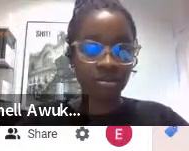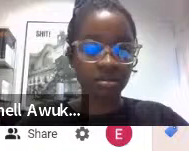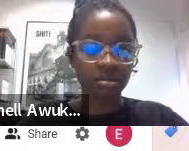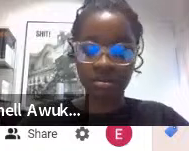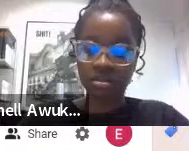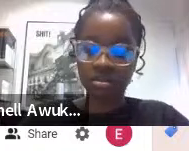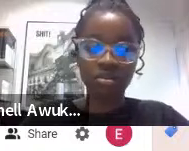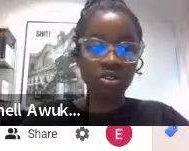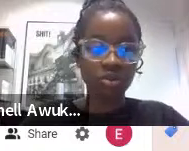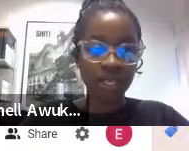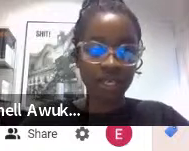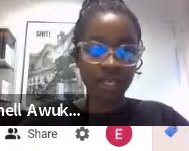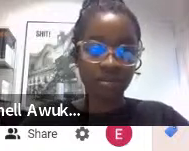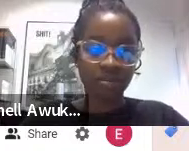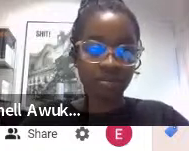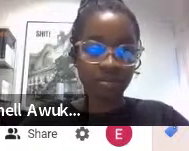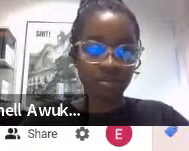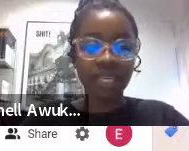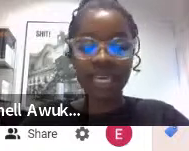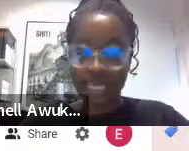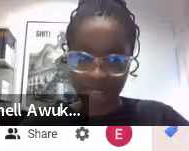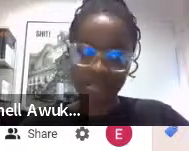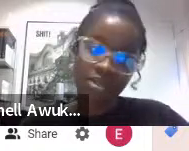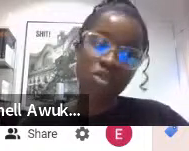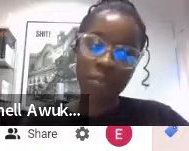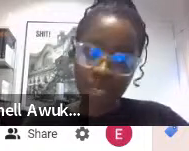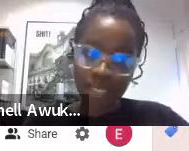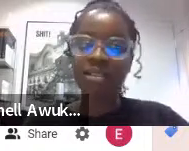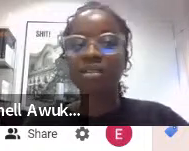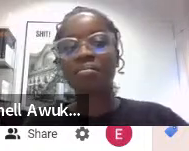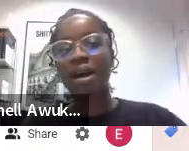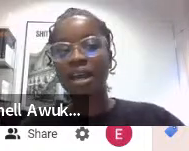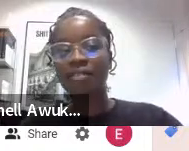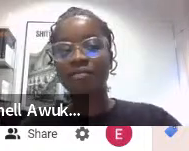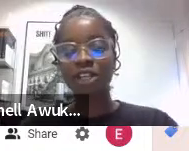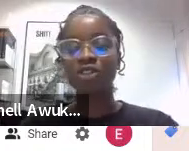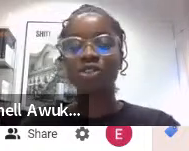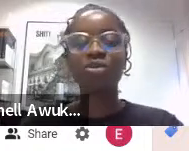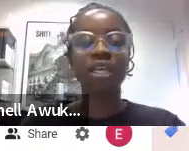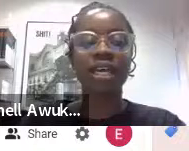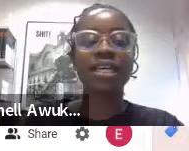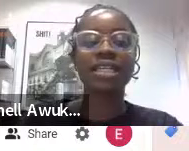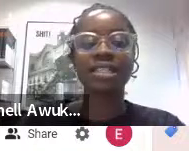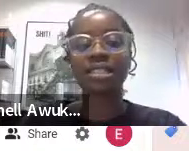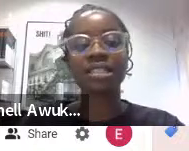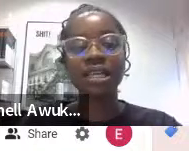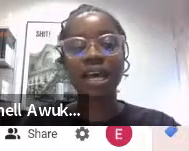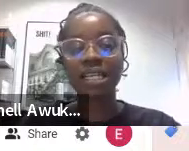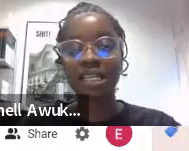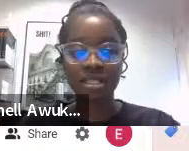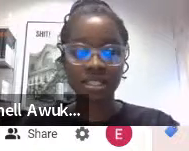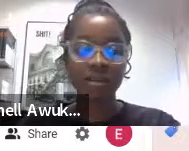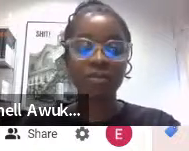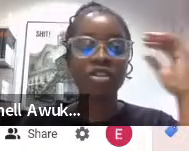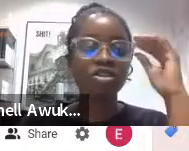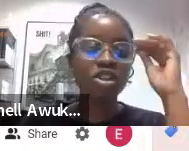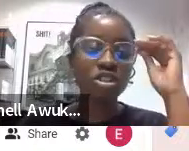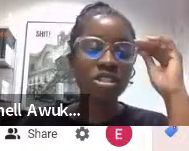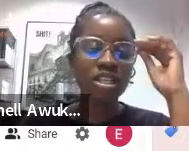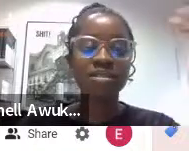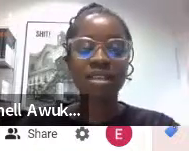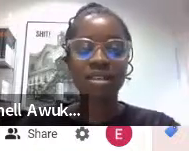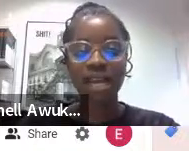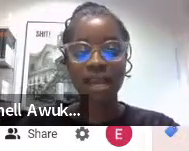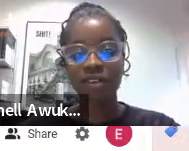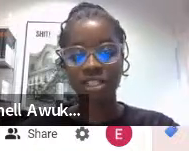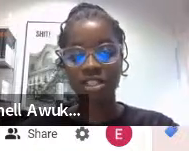4,000? What do I get? Int. So meaning my value here is an integer. So you